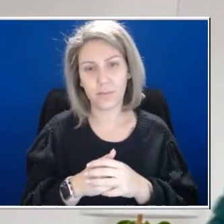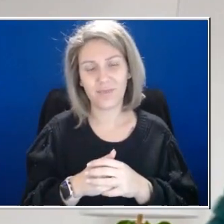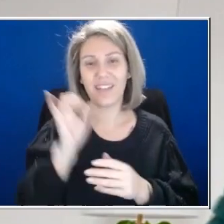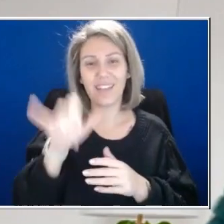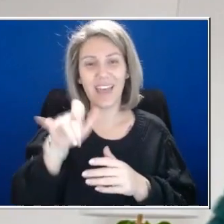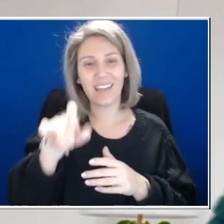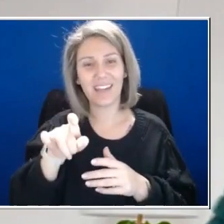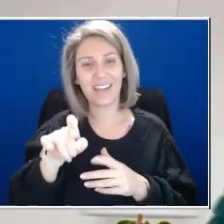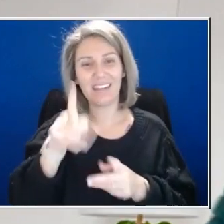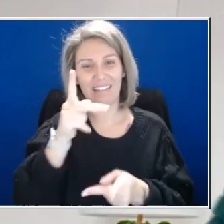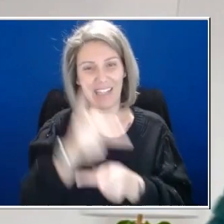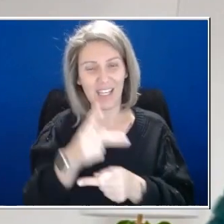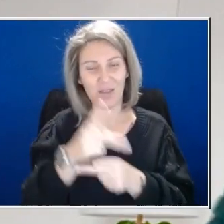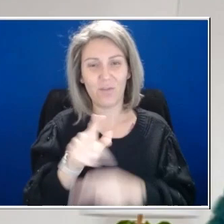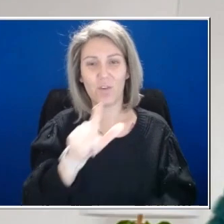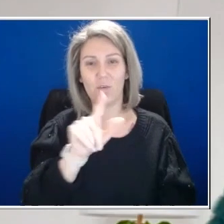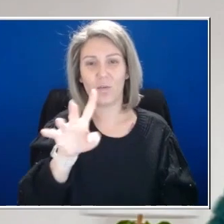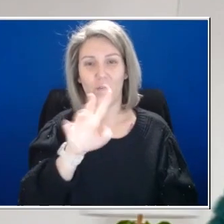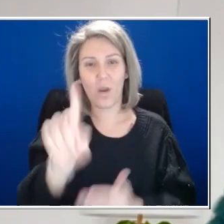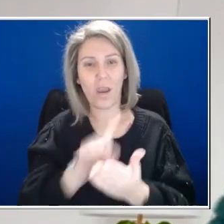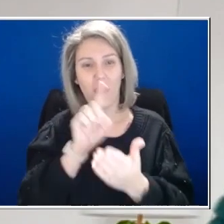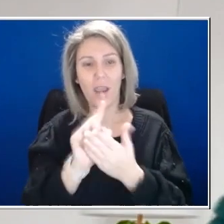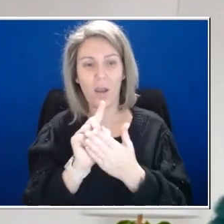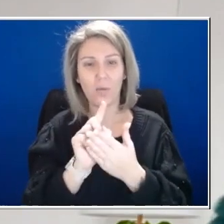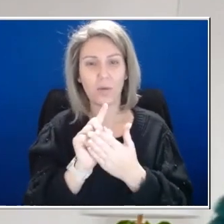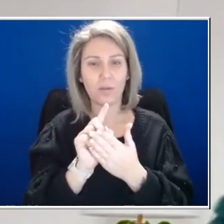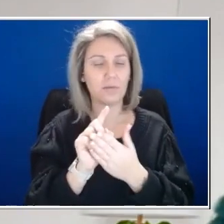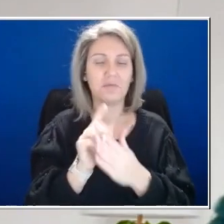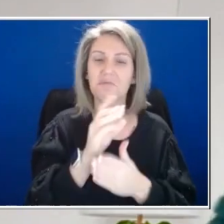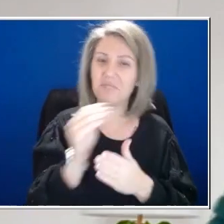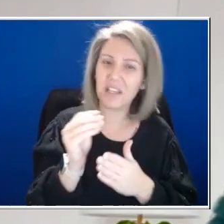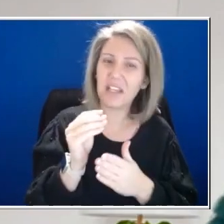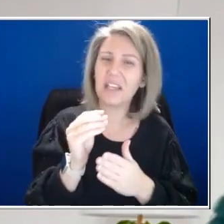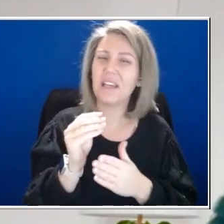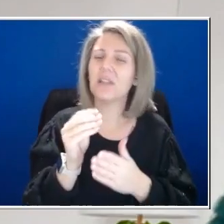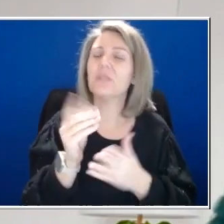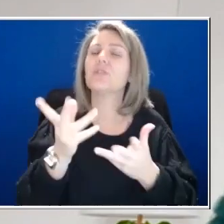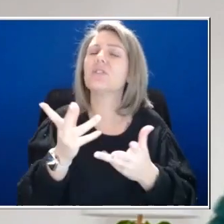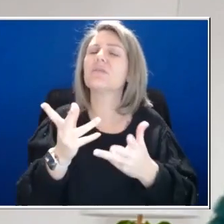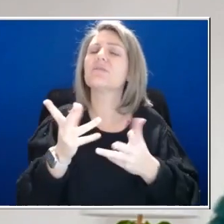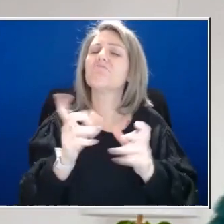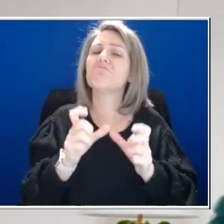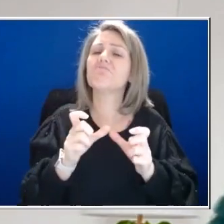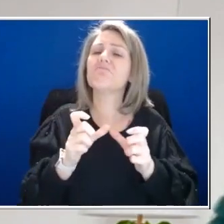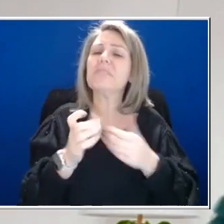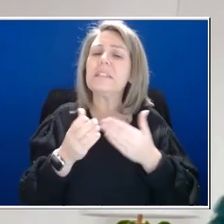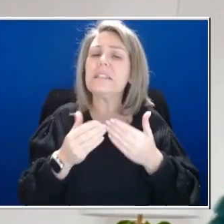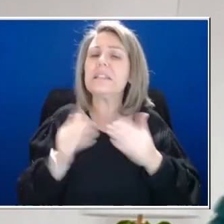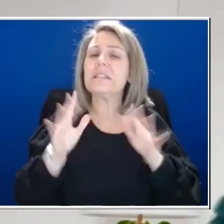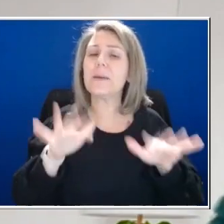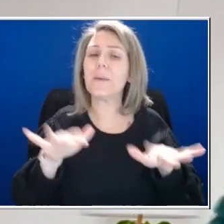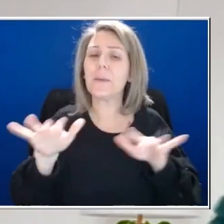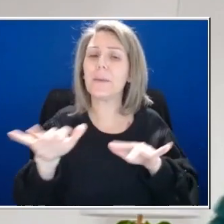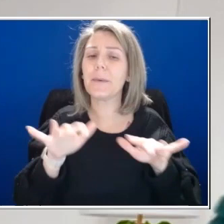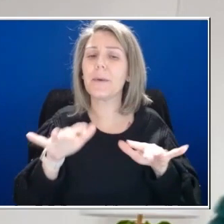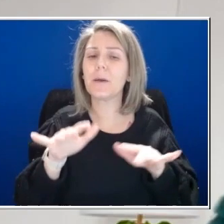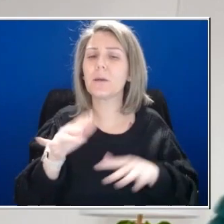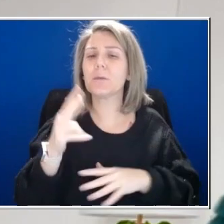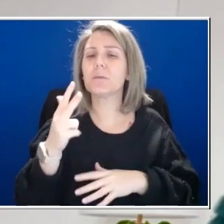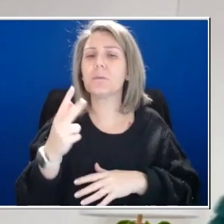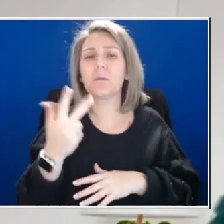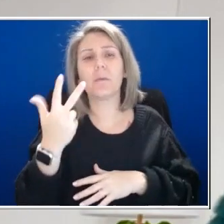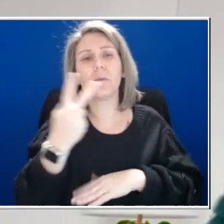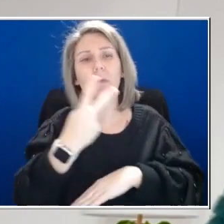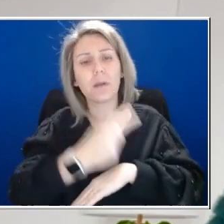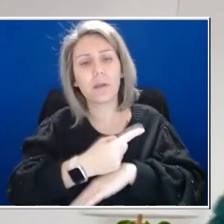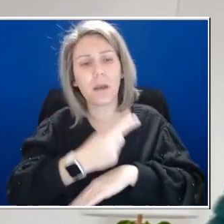on for 24 hours and just kind of take it easy for 2 to 3 days afterwards, which really